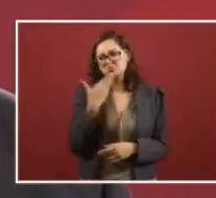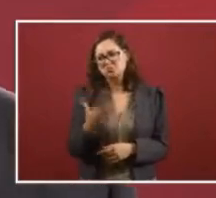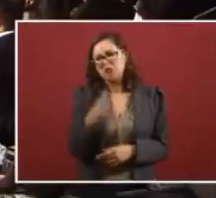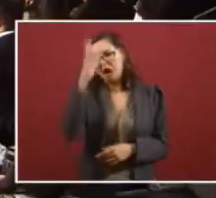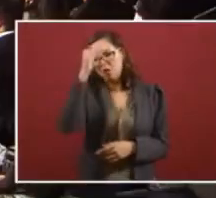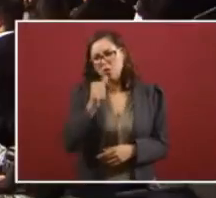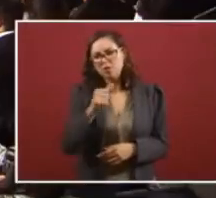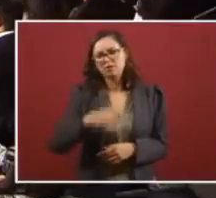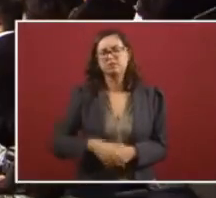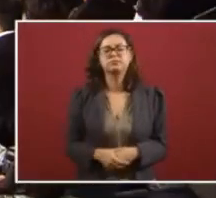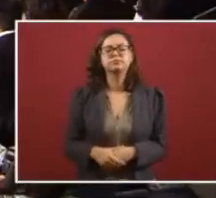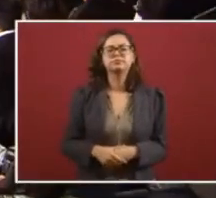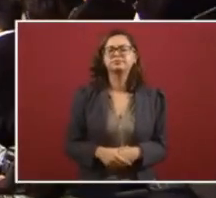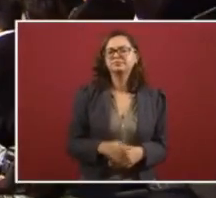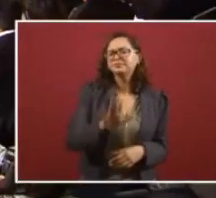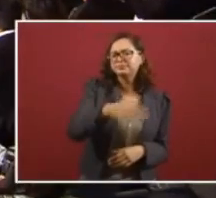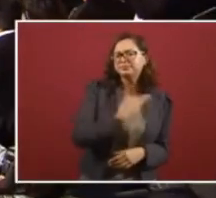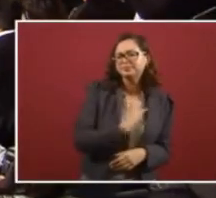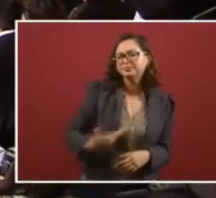it felt like a good agreement.